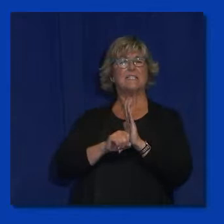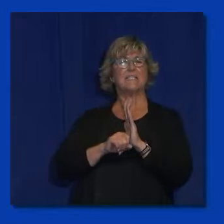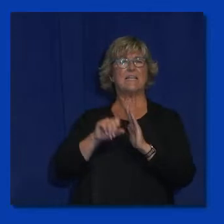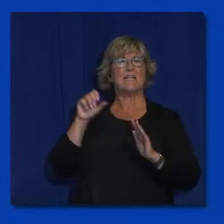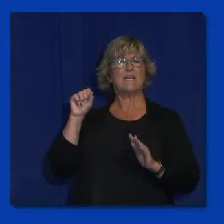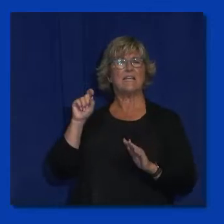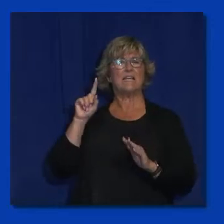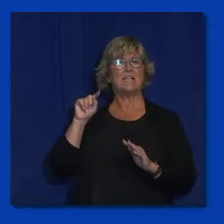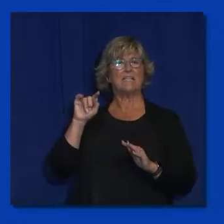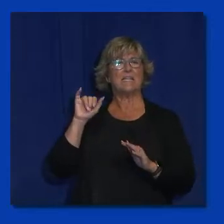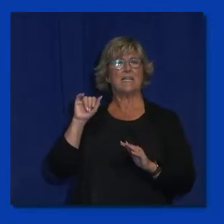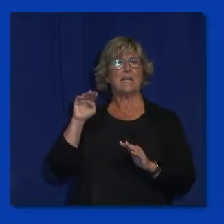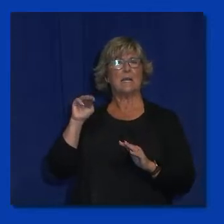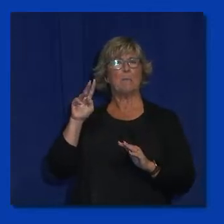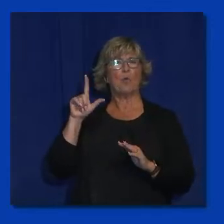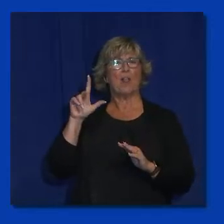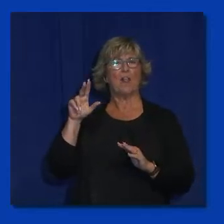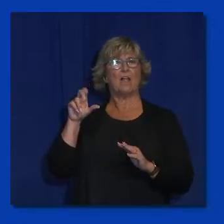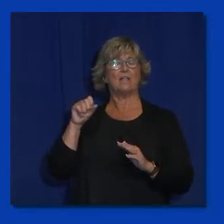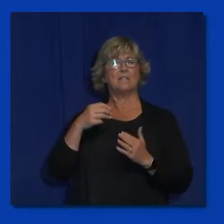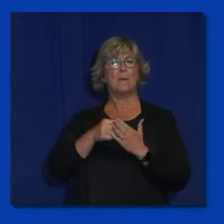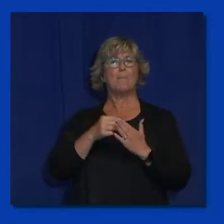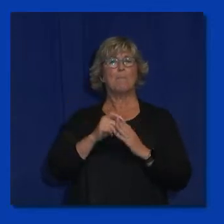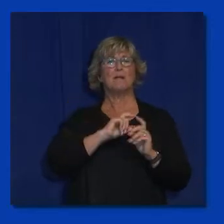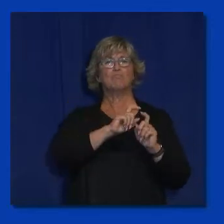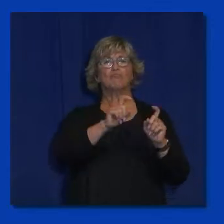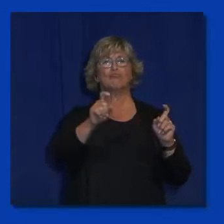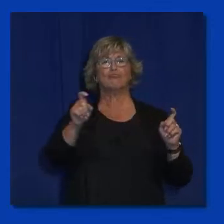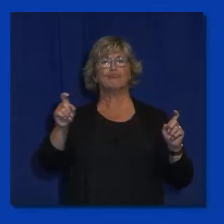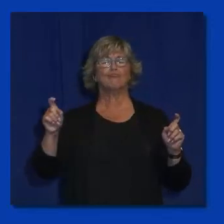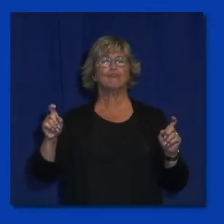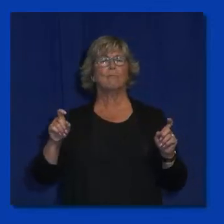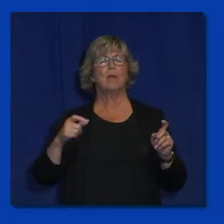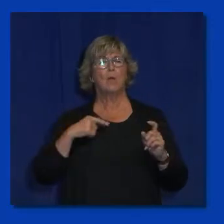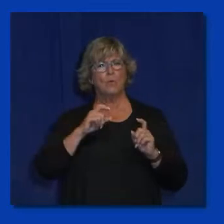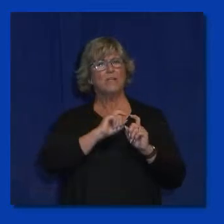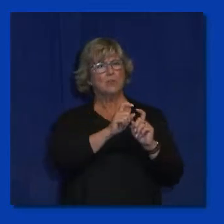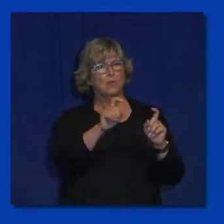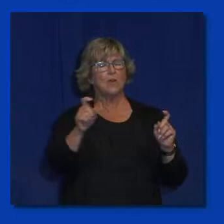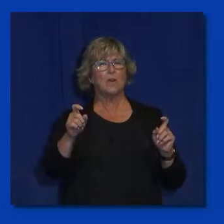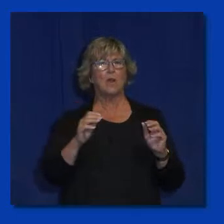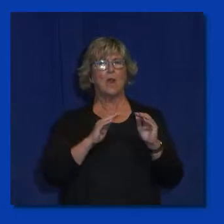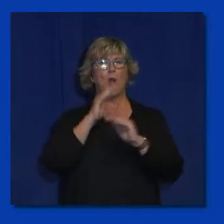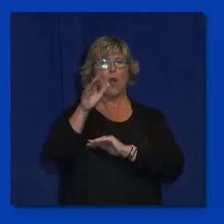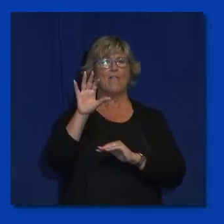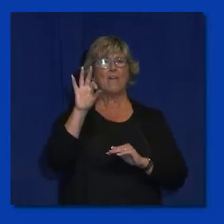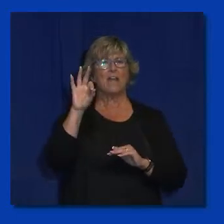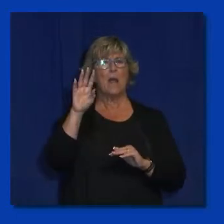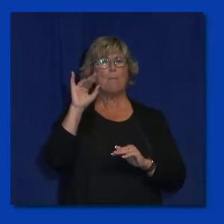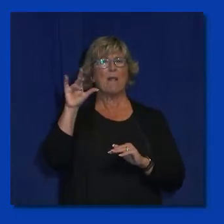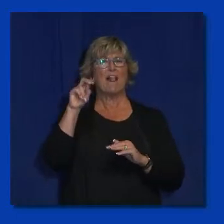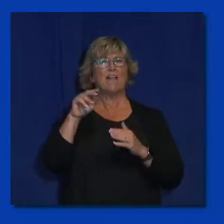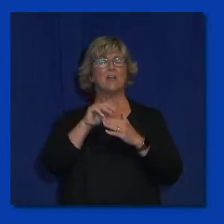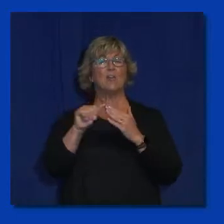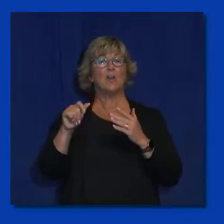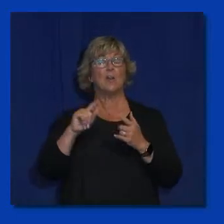tax rebate in U.S. history. We have distributed just over $9 billion